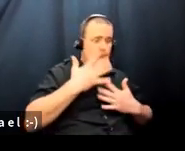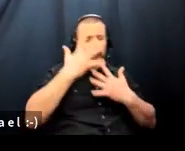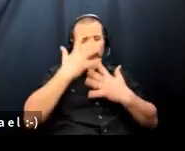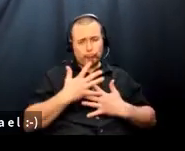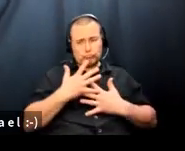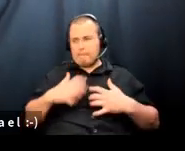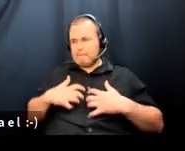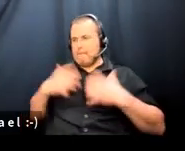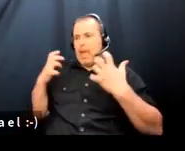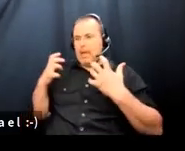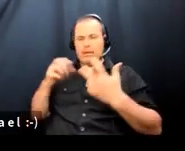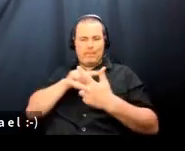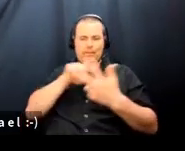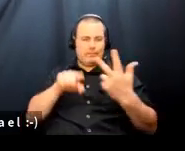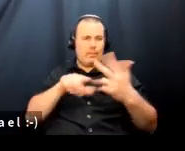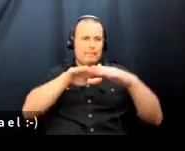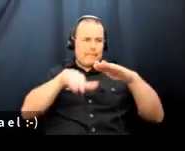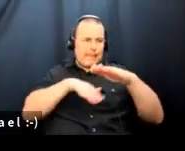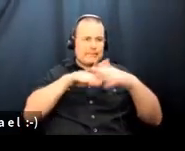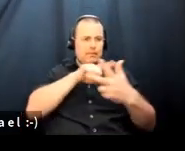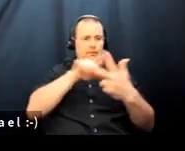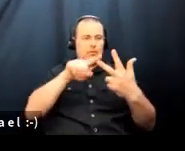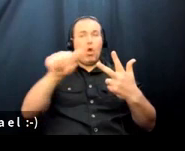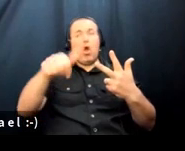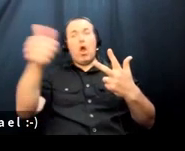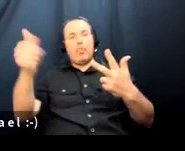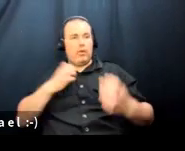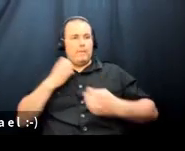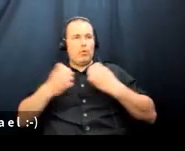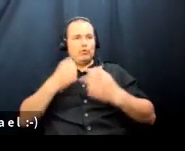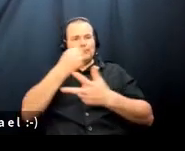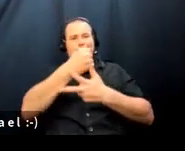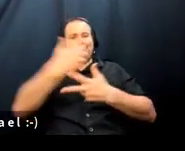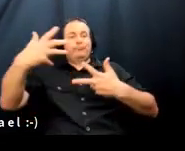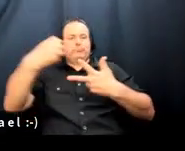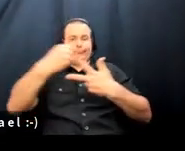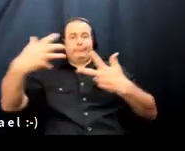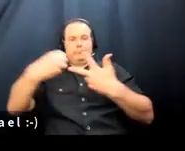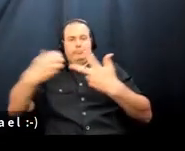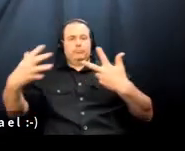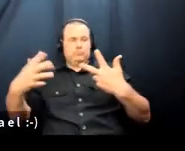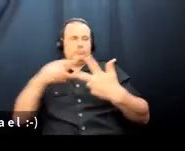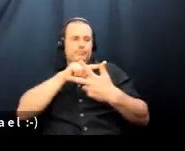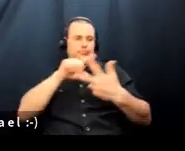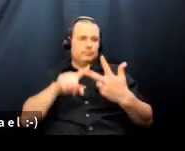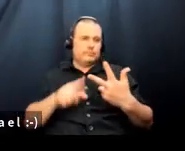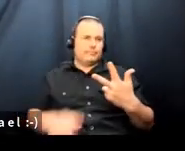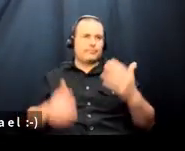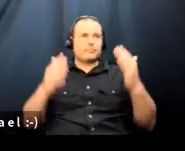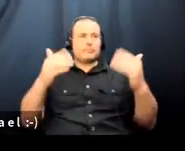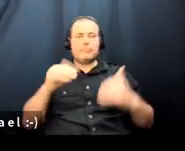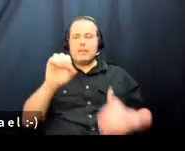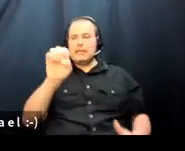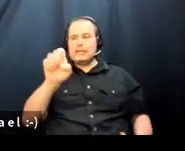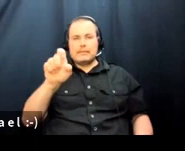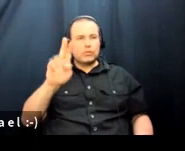and everything else stems from that. Sexually, we don't like to think of infants and young children